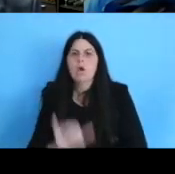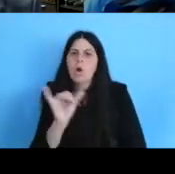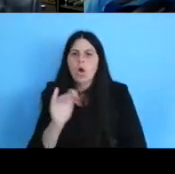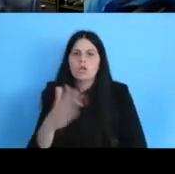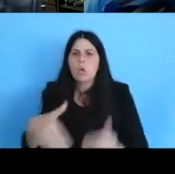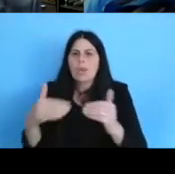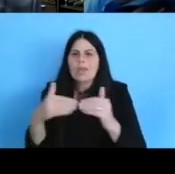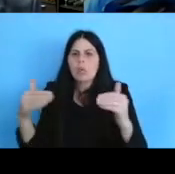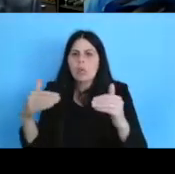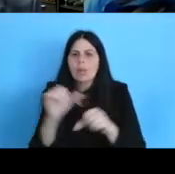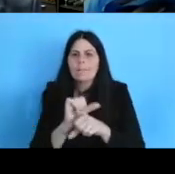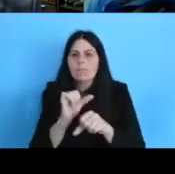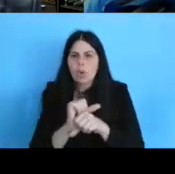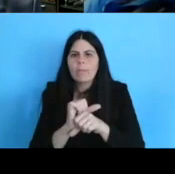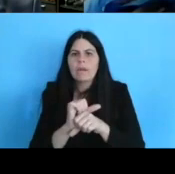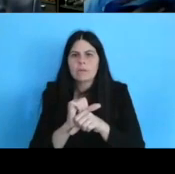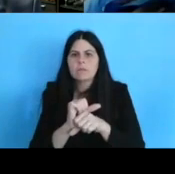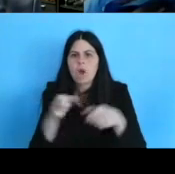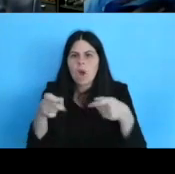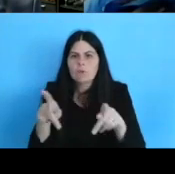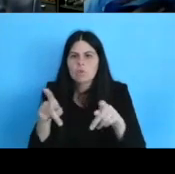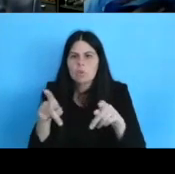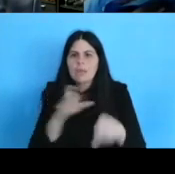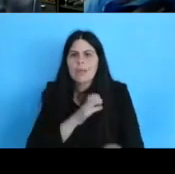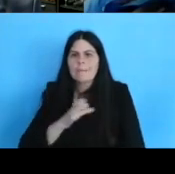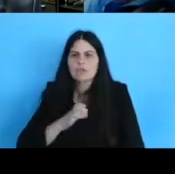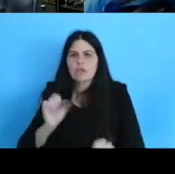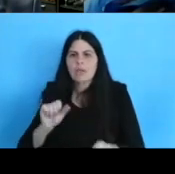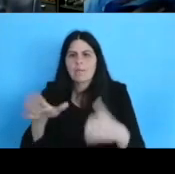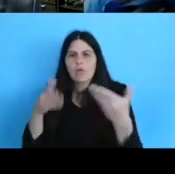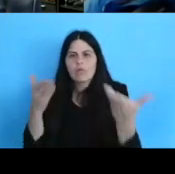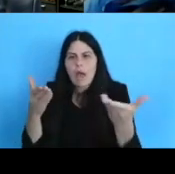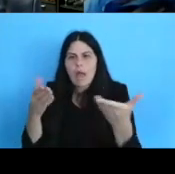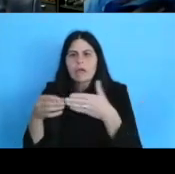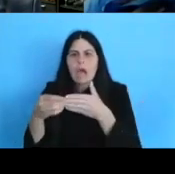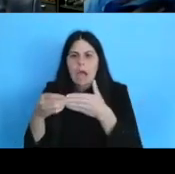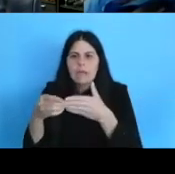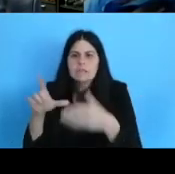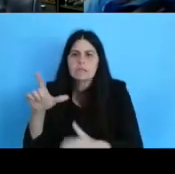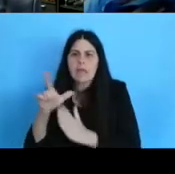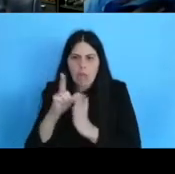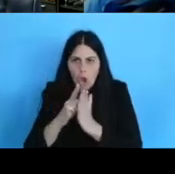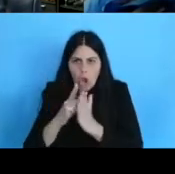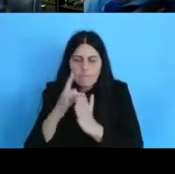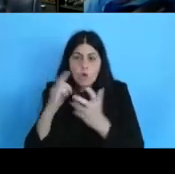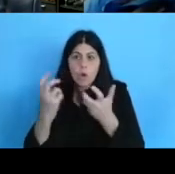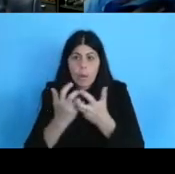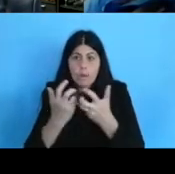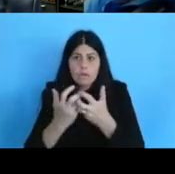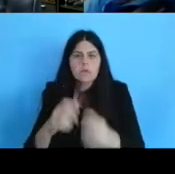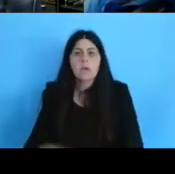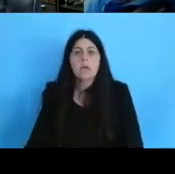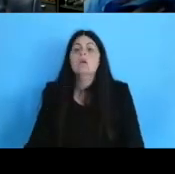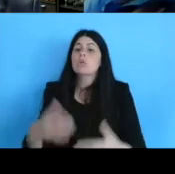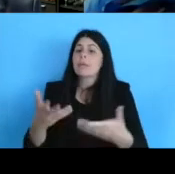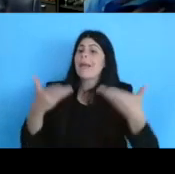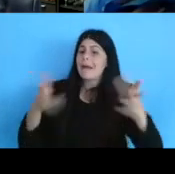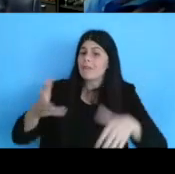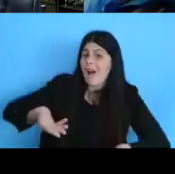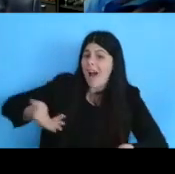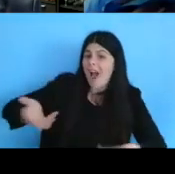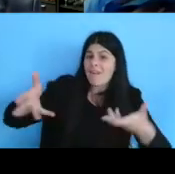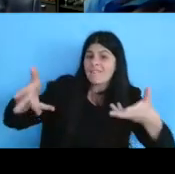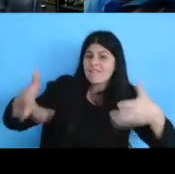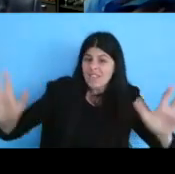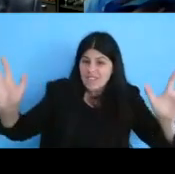Employment Opportunity Commission that can provide guidance and law for accommodations. And then finally, after you've hired, now you have this